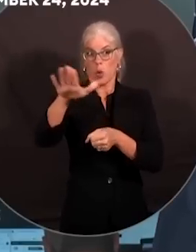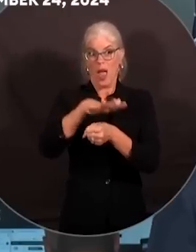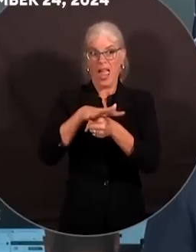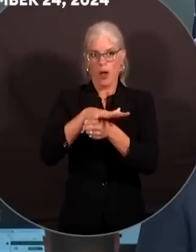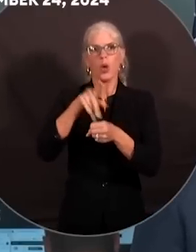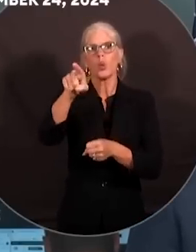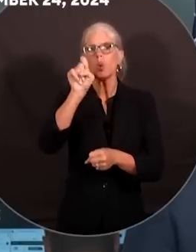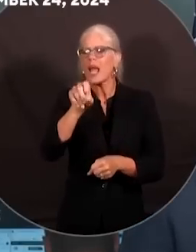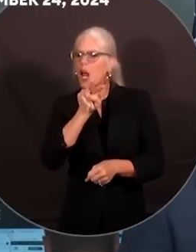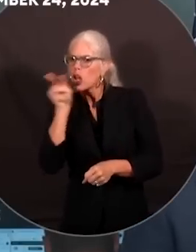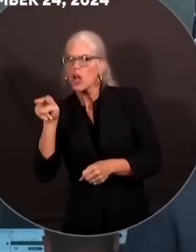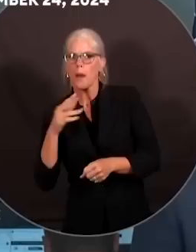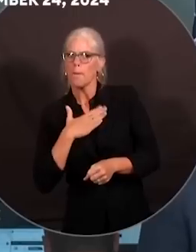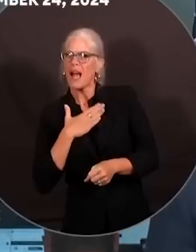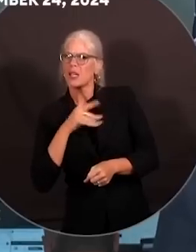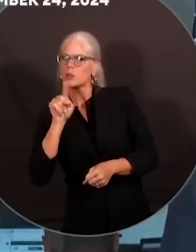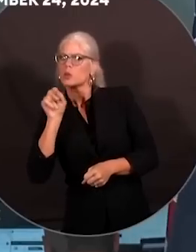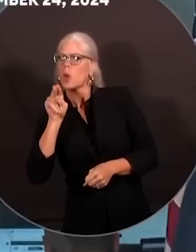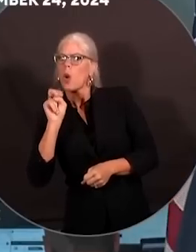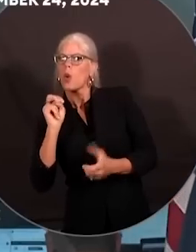for at